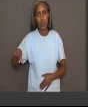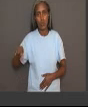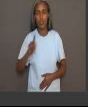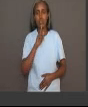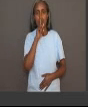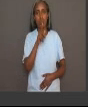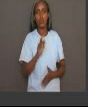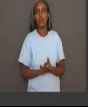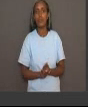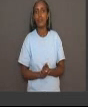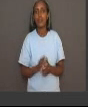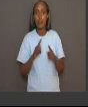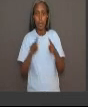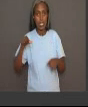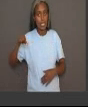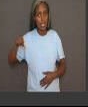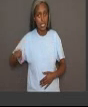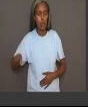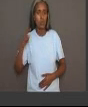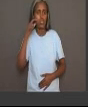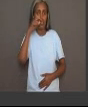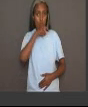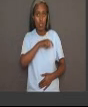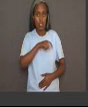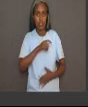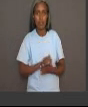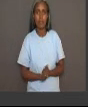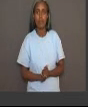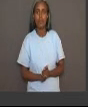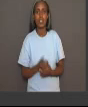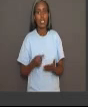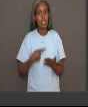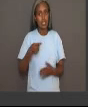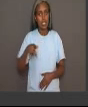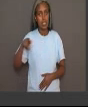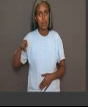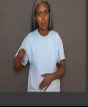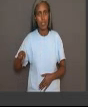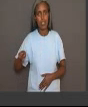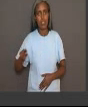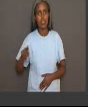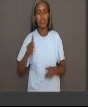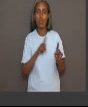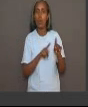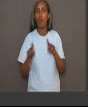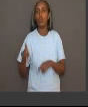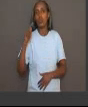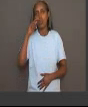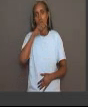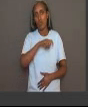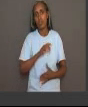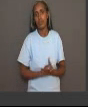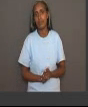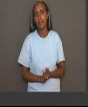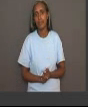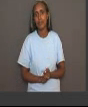true, but Q is false, then P is also false.